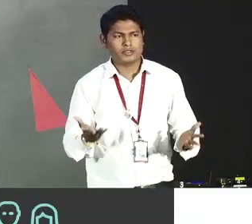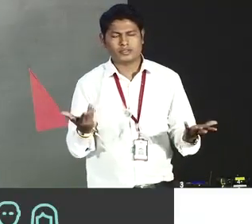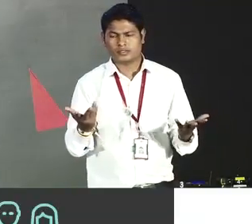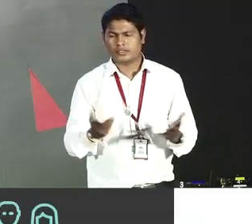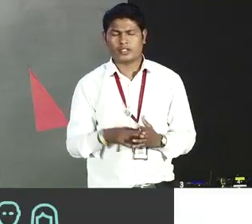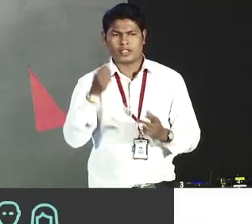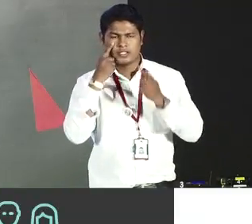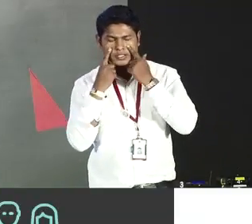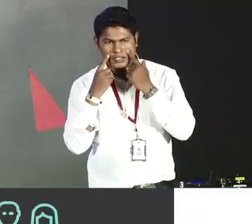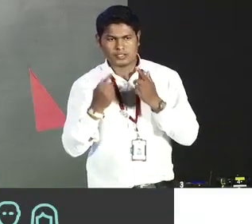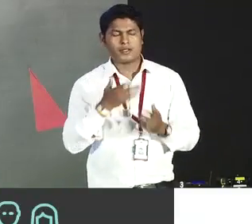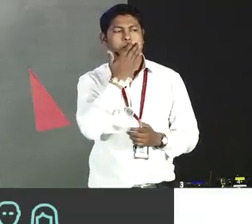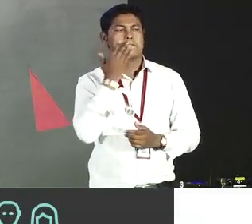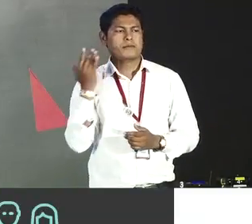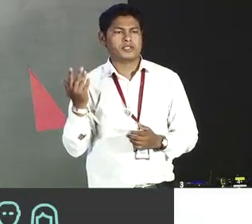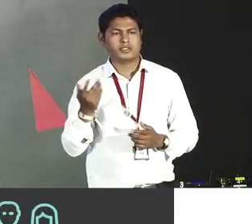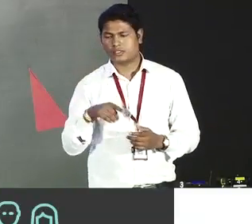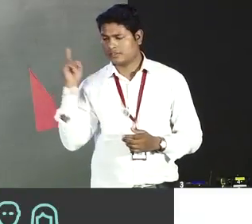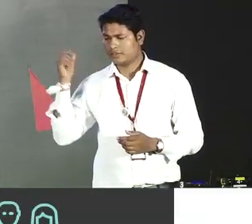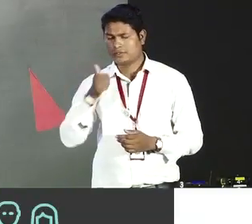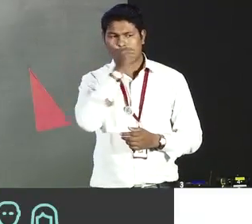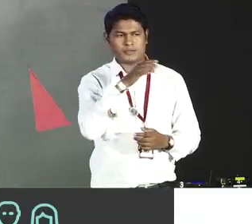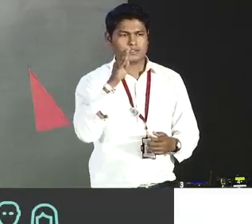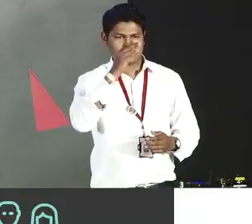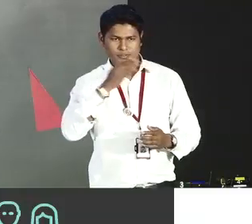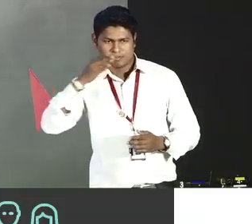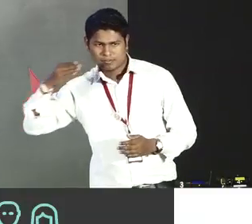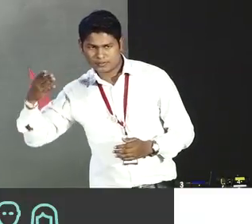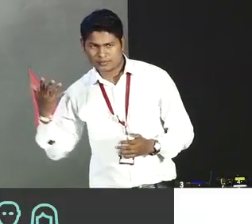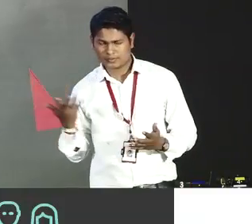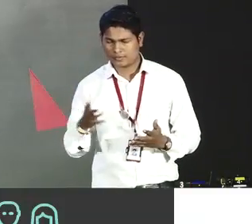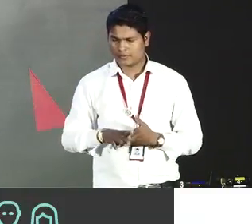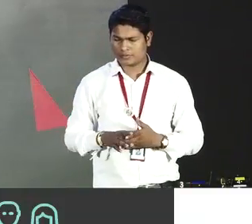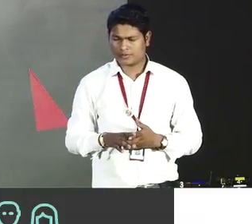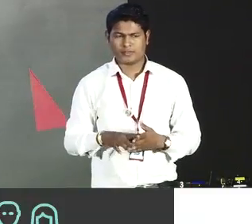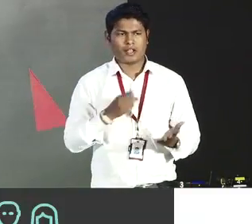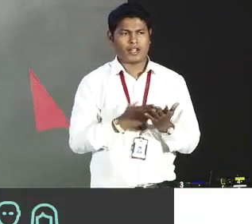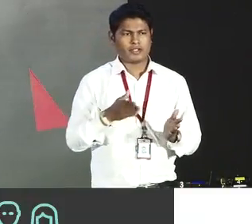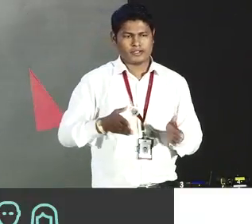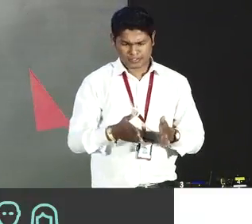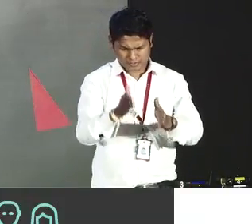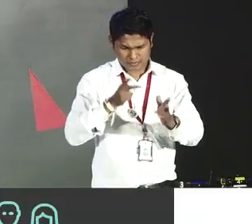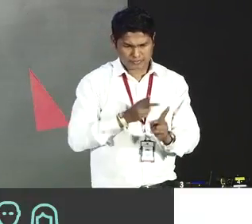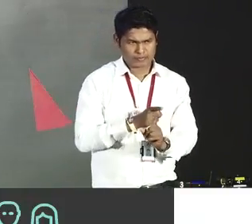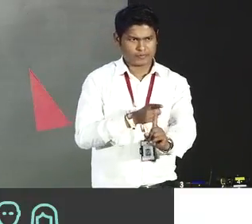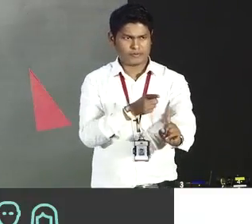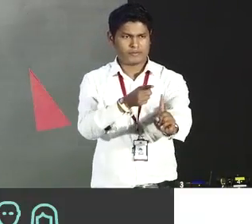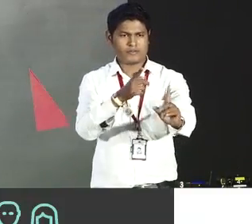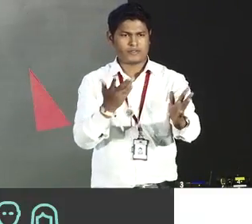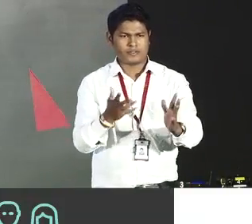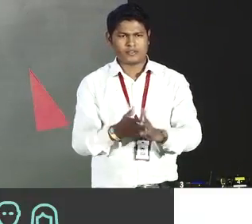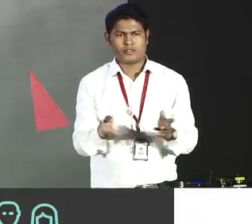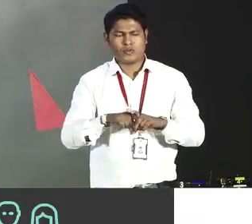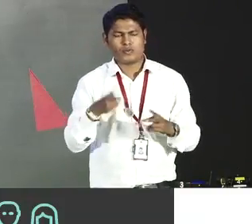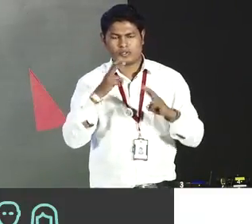can see the colors, the green were the kids that we looked at in this segment who were on track, who were doing just fine, and parents